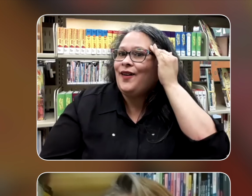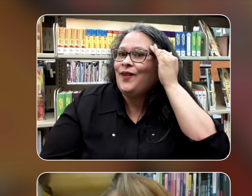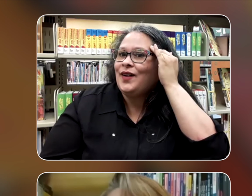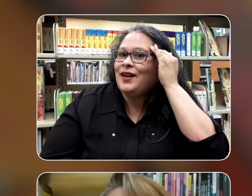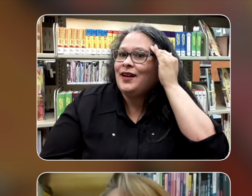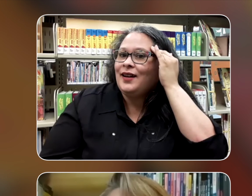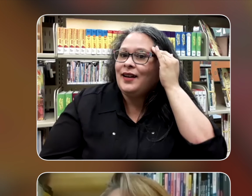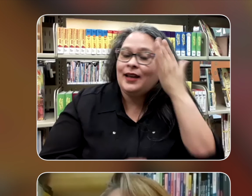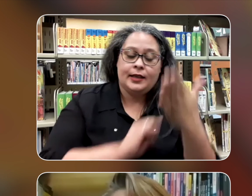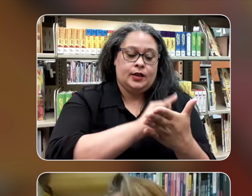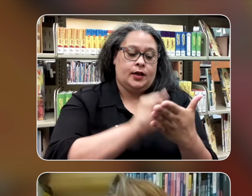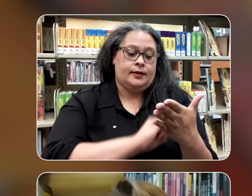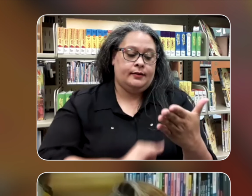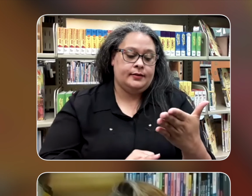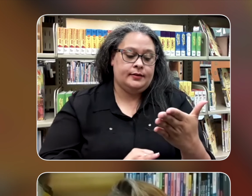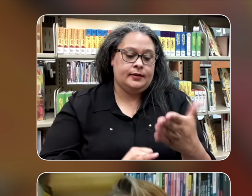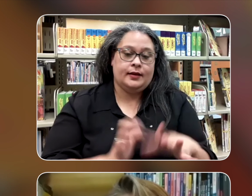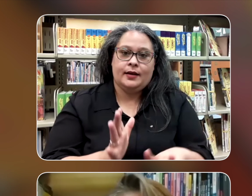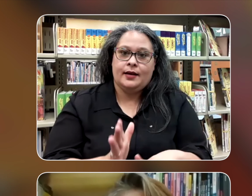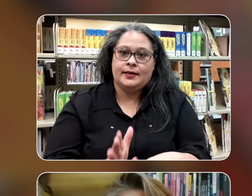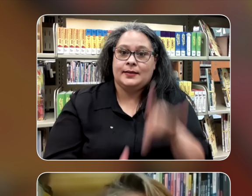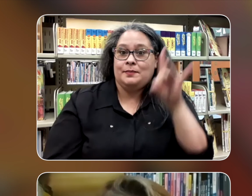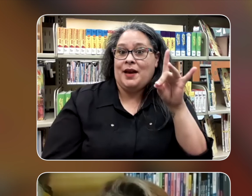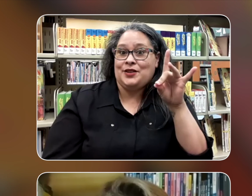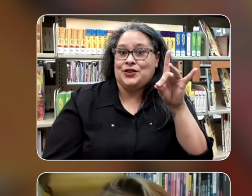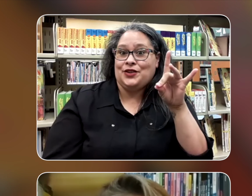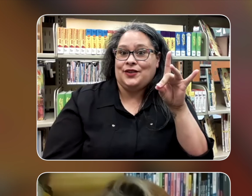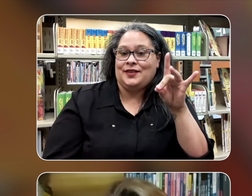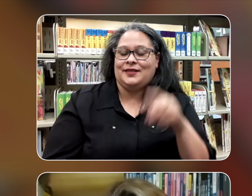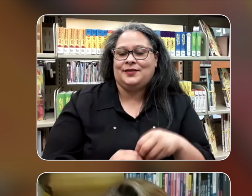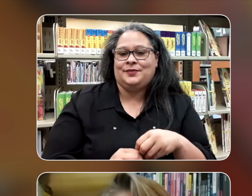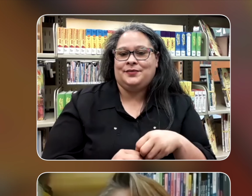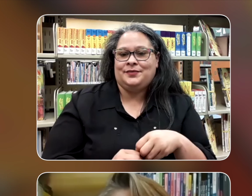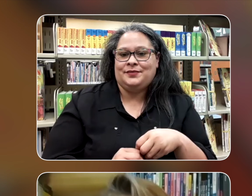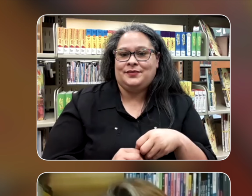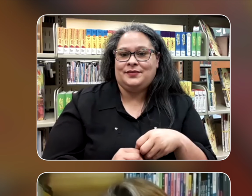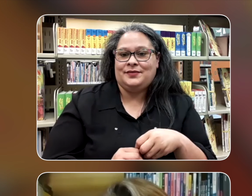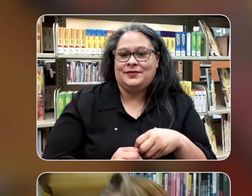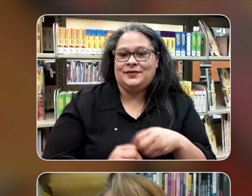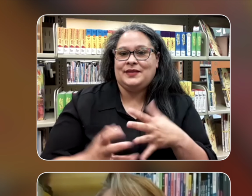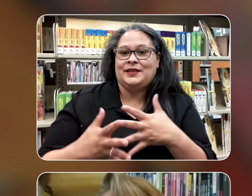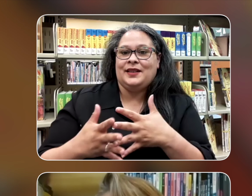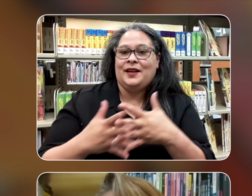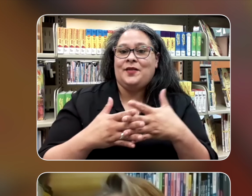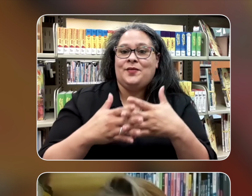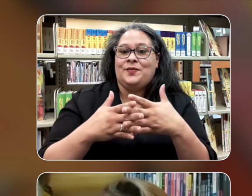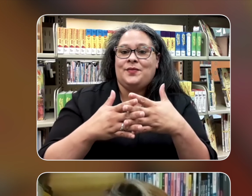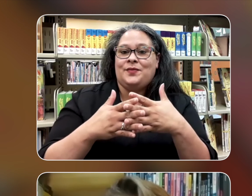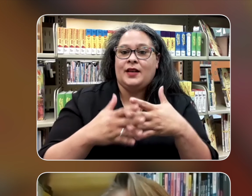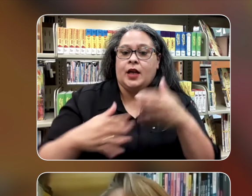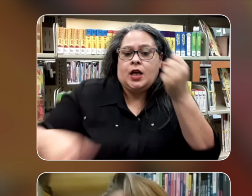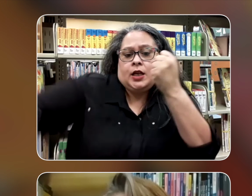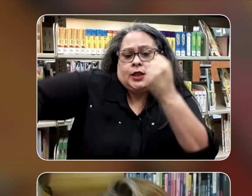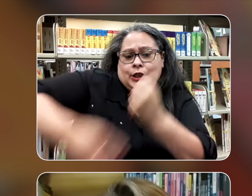creative, unique, bilingual, Peruvian, Scottish, American